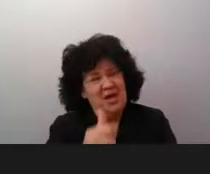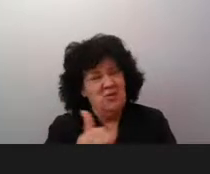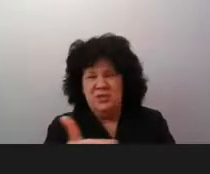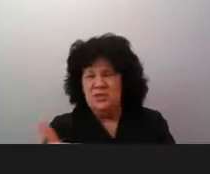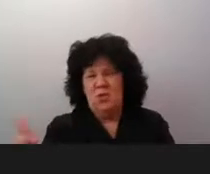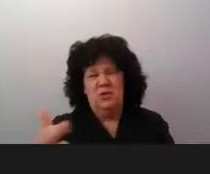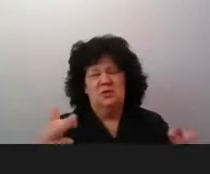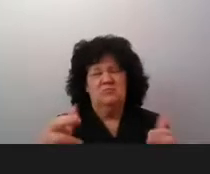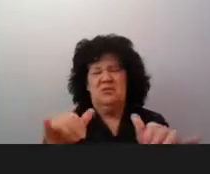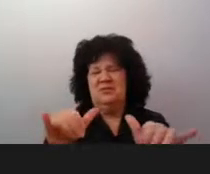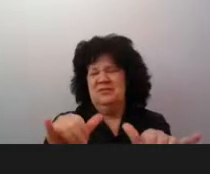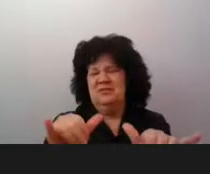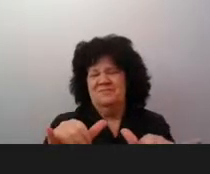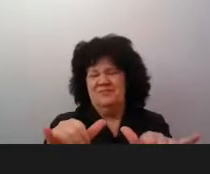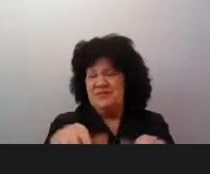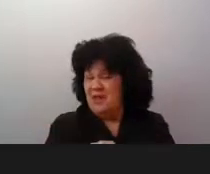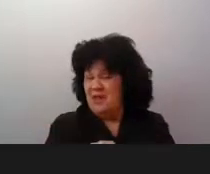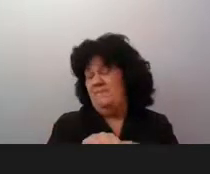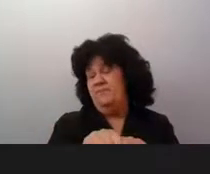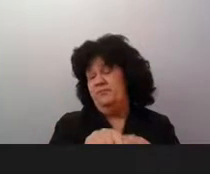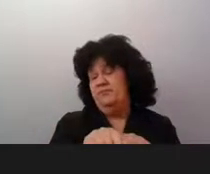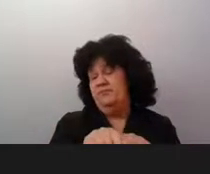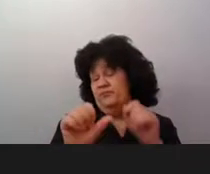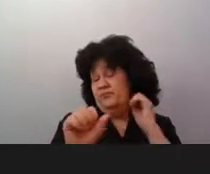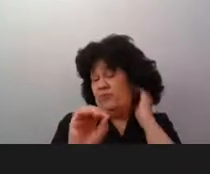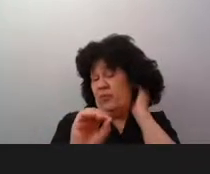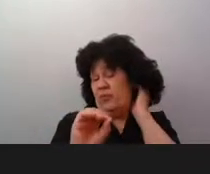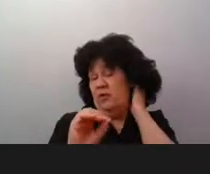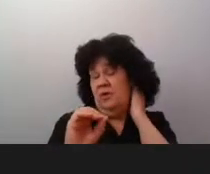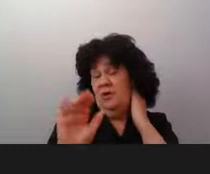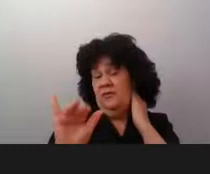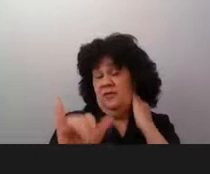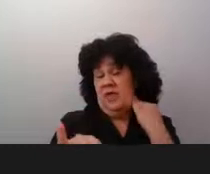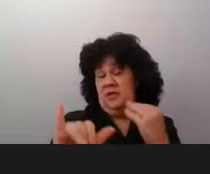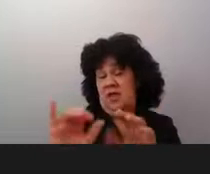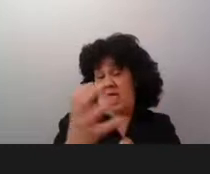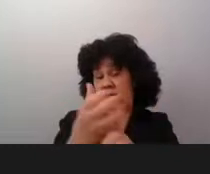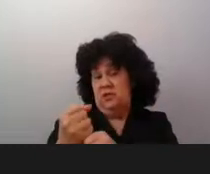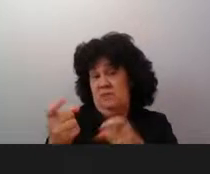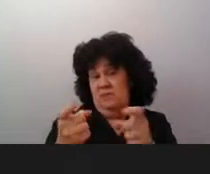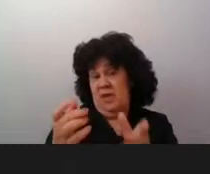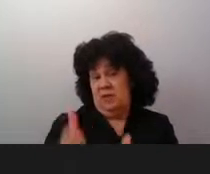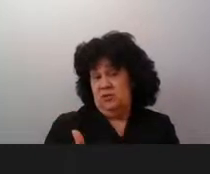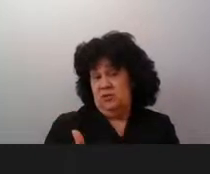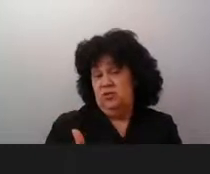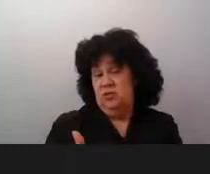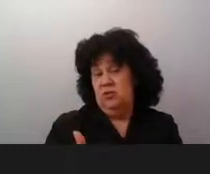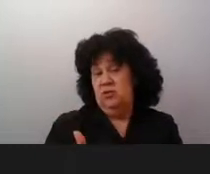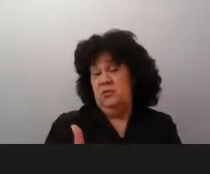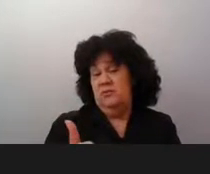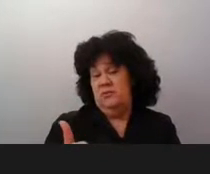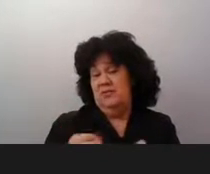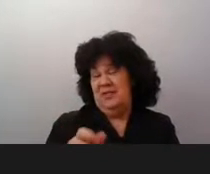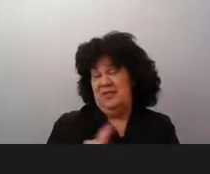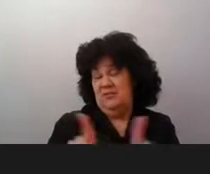So the acquisition career manager responsibility, that position may be dual-hatted. They may only be in serve as an